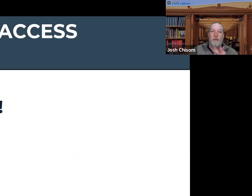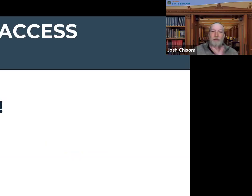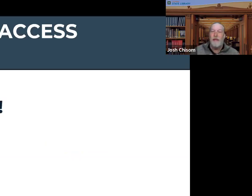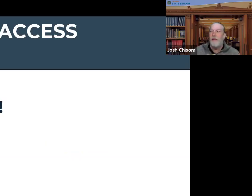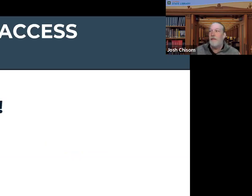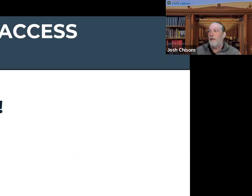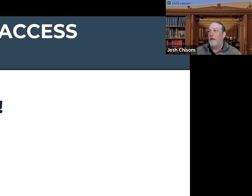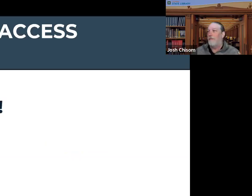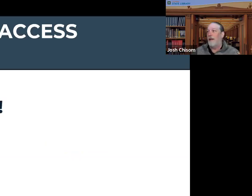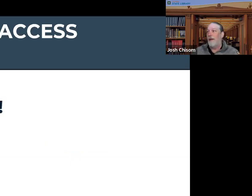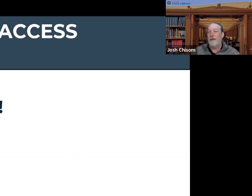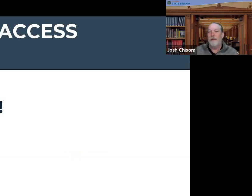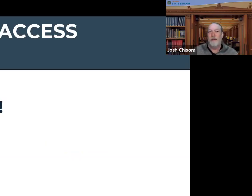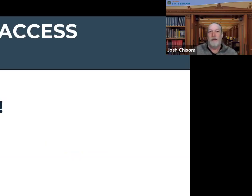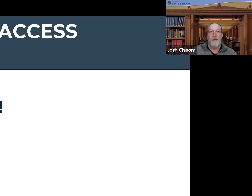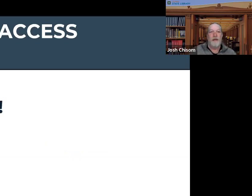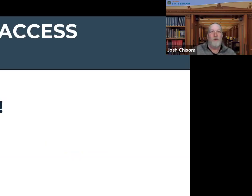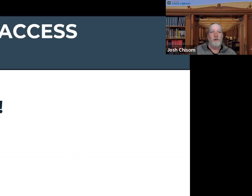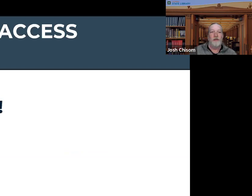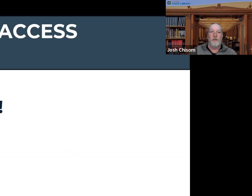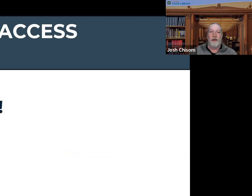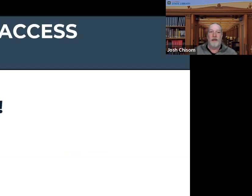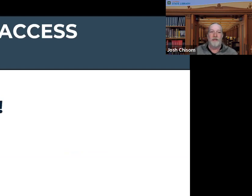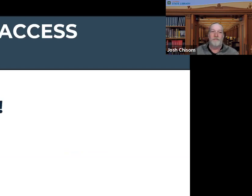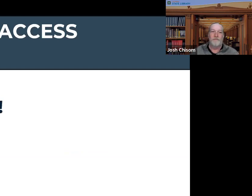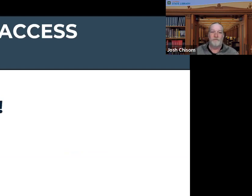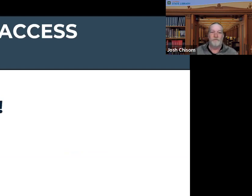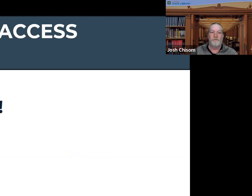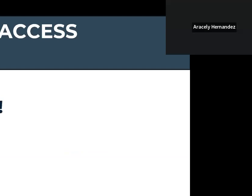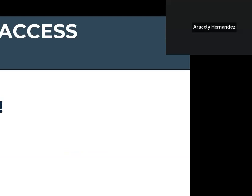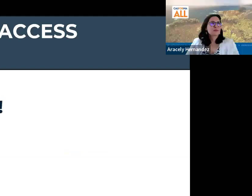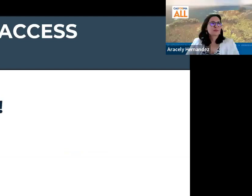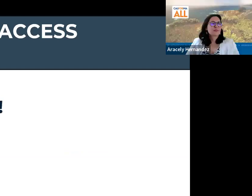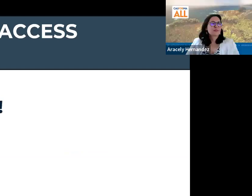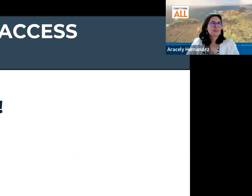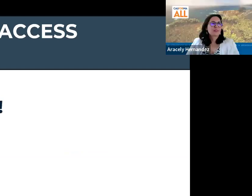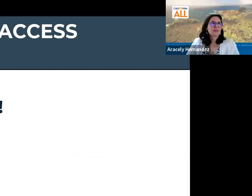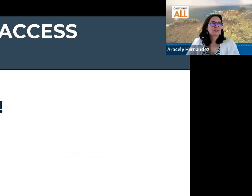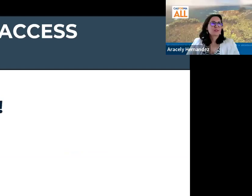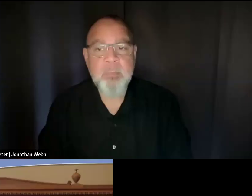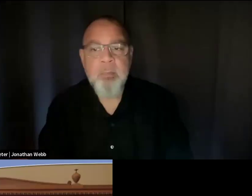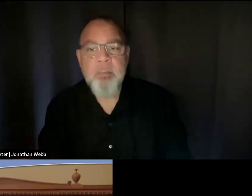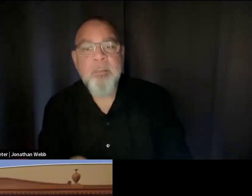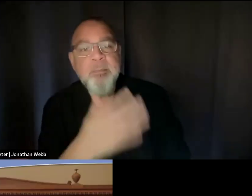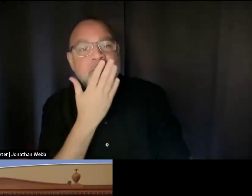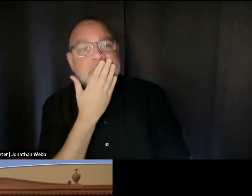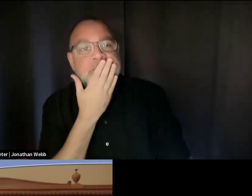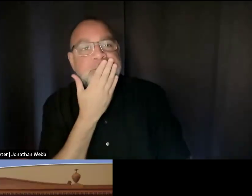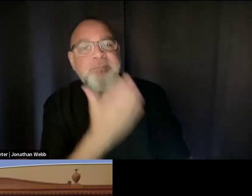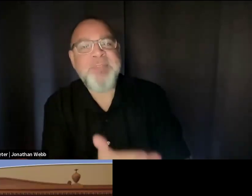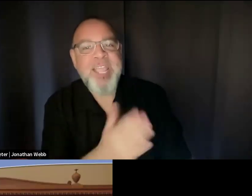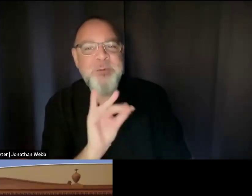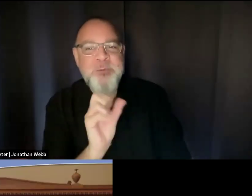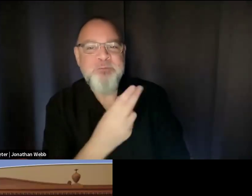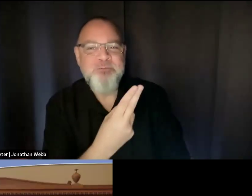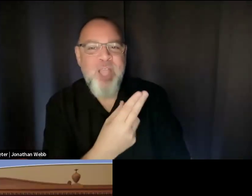And those are my slides, and I'd be happy to take any questions anyone has. Thank you. Thank you so much, Josh, for joining us at our